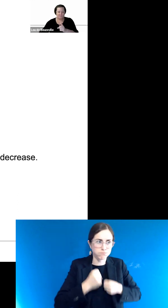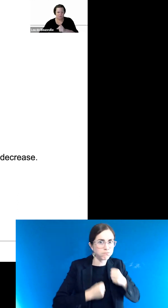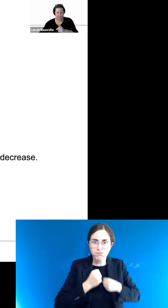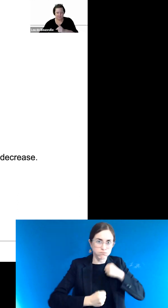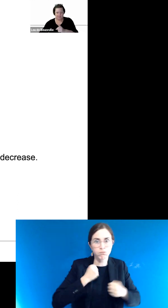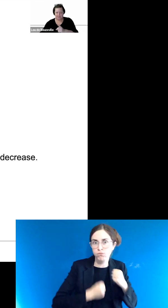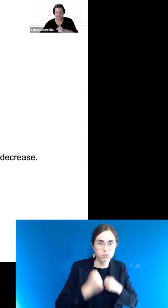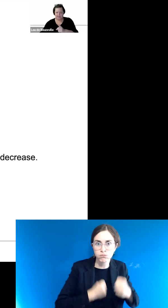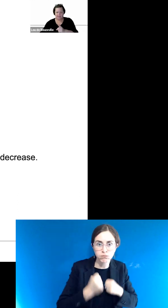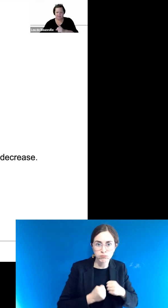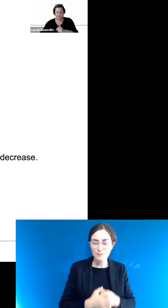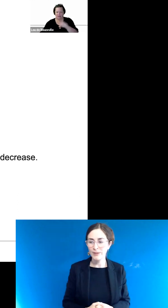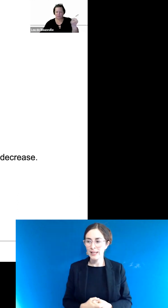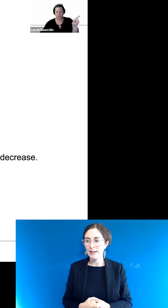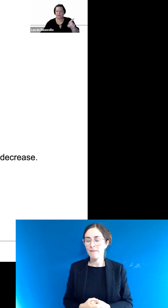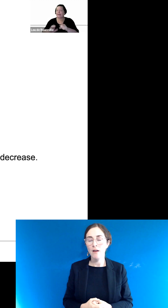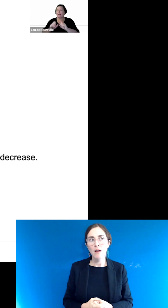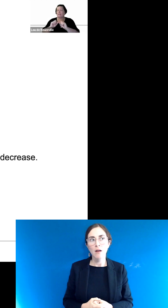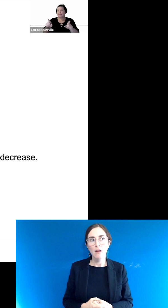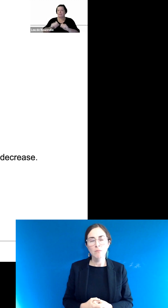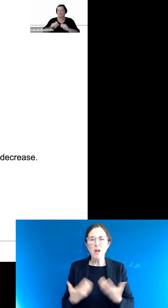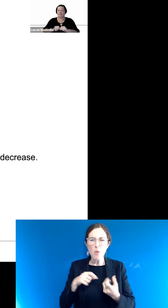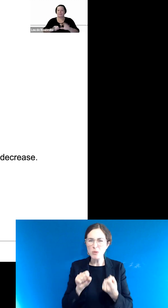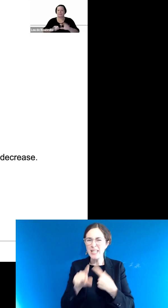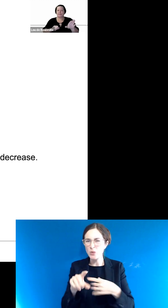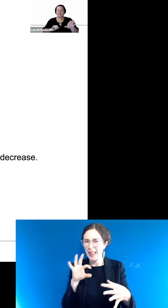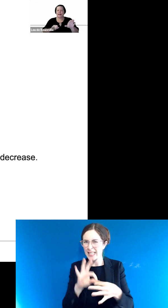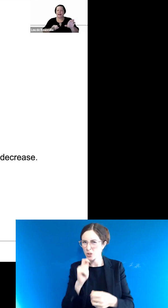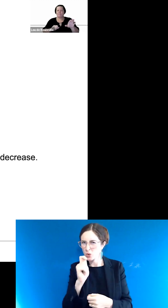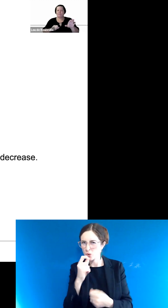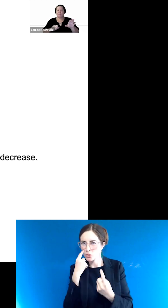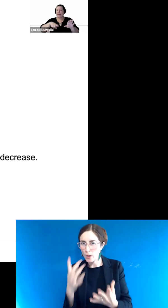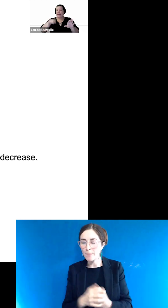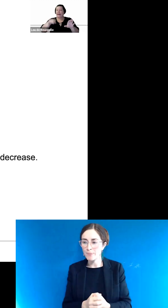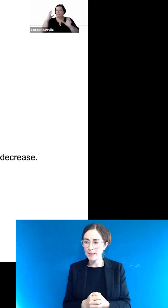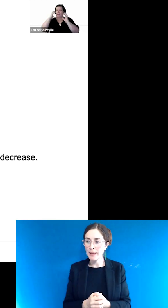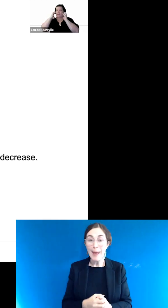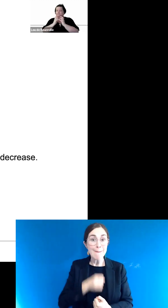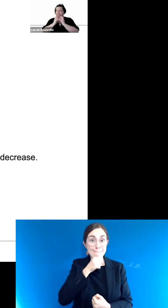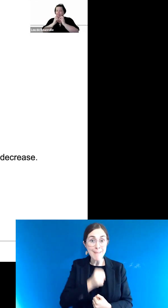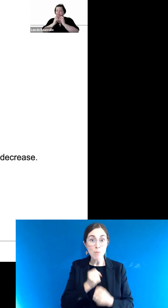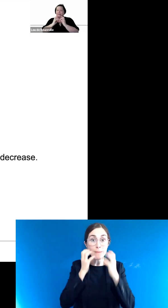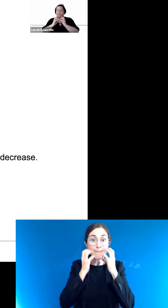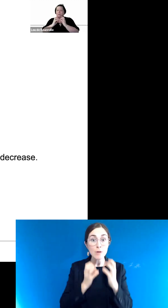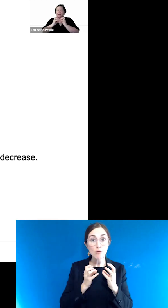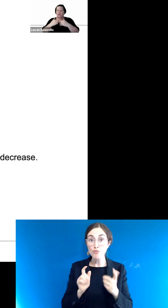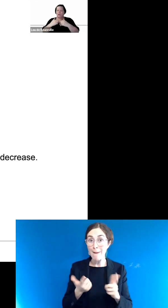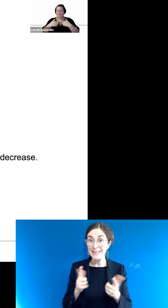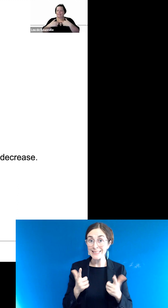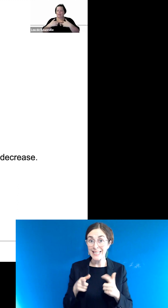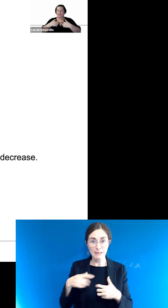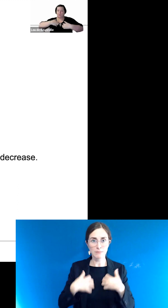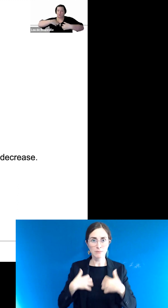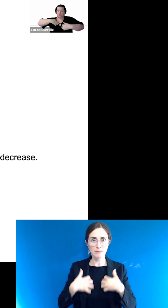So if you see, I'm not going to jump out again because I'm going to send you the links. The man with the big beard, when he